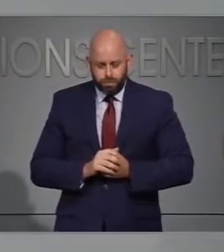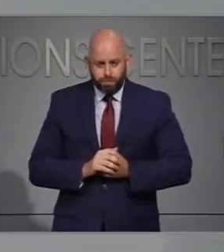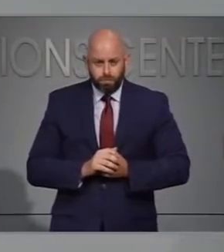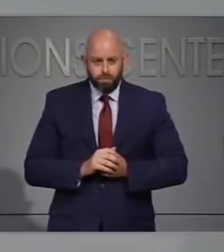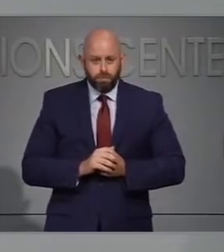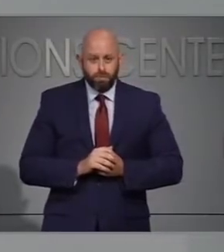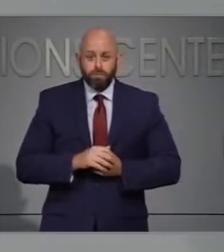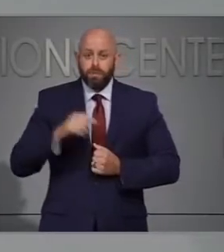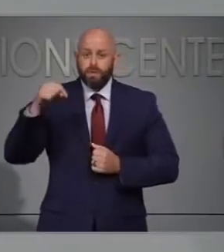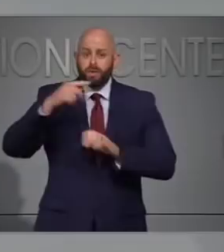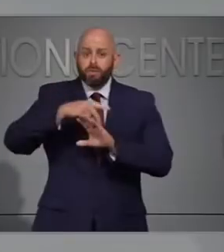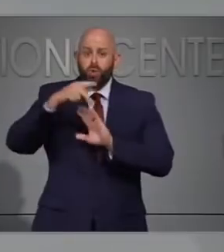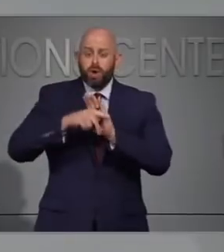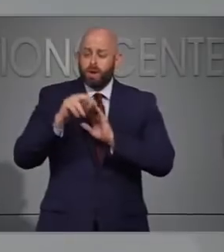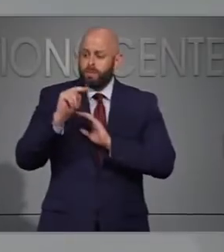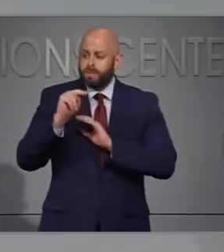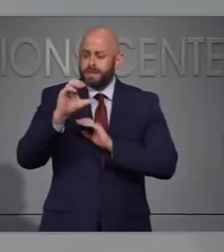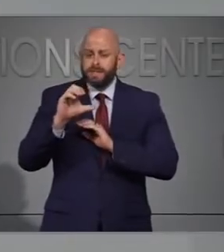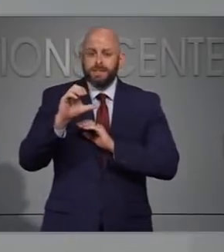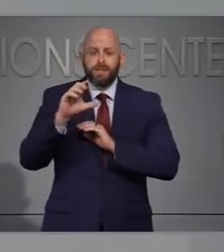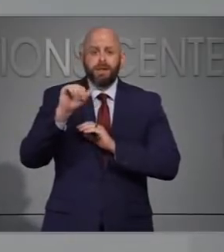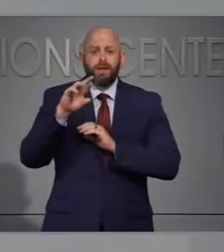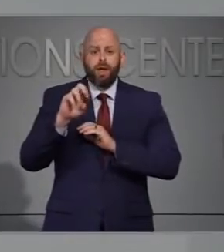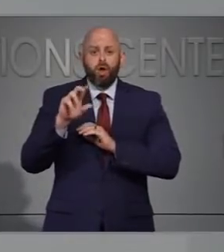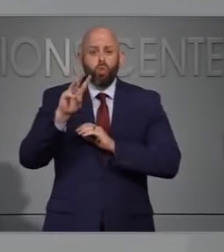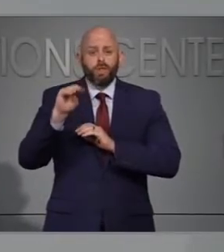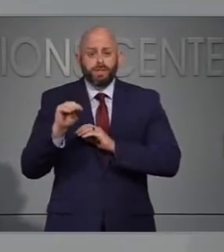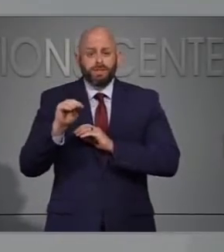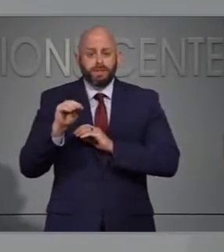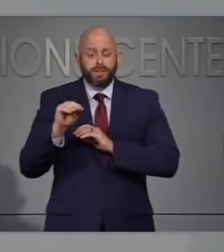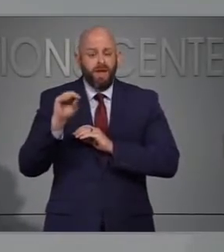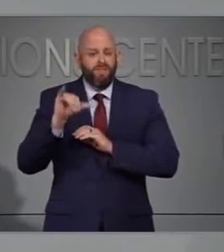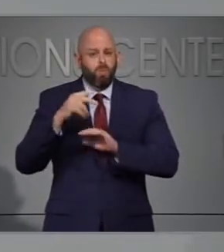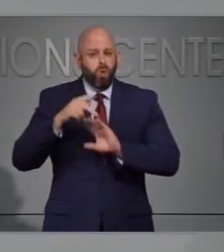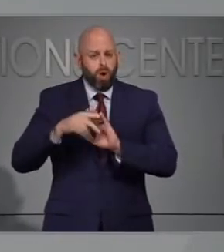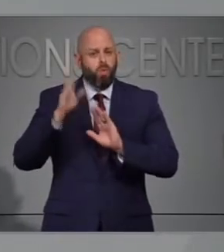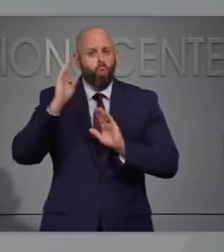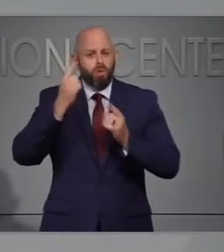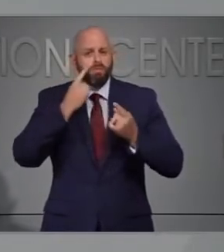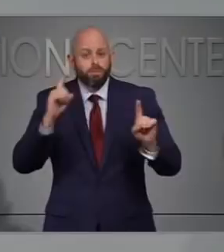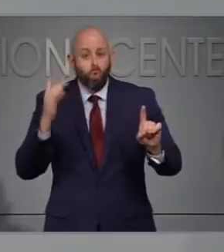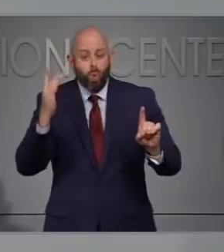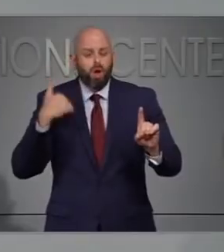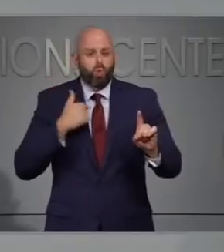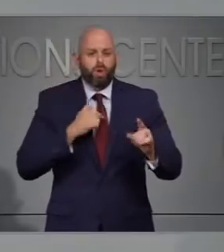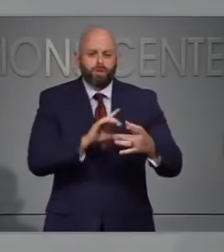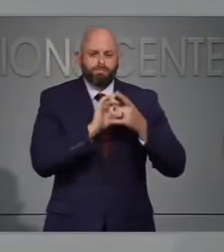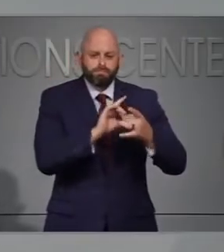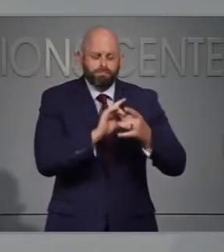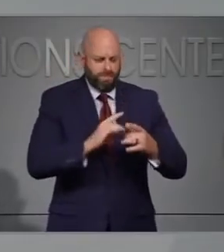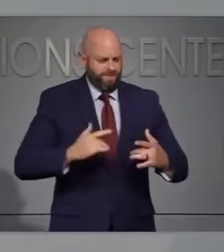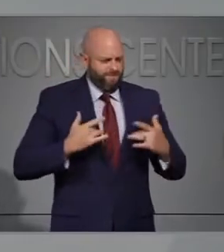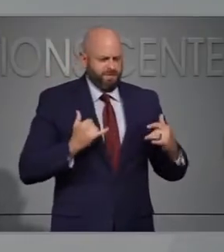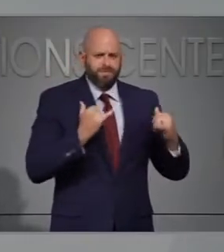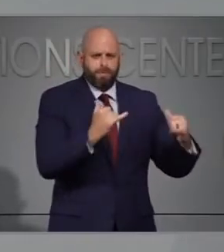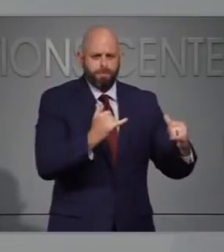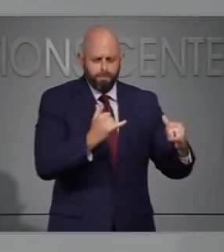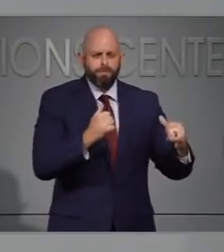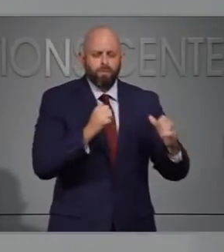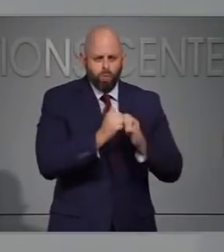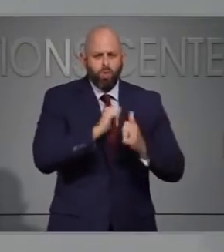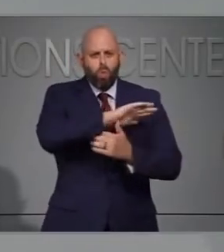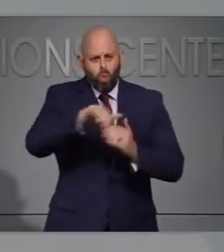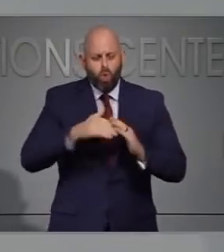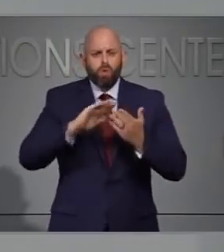NC Care 360 succeeds because we empathize with our communities. We realize that we, as North Carolinians,